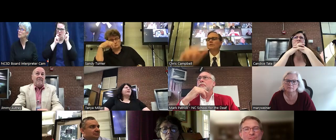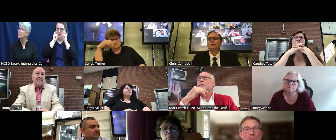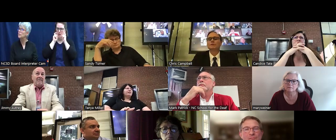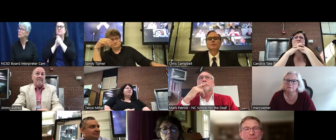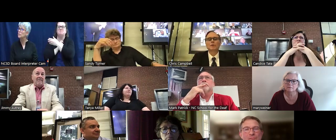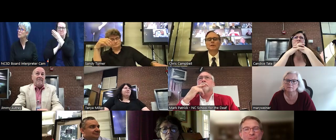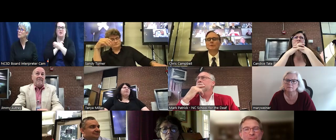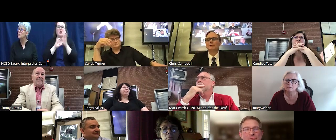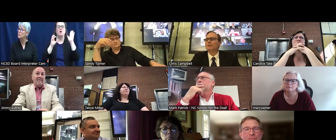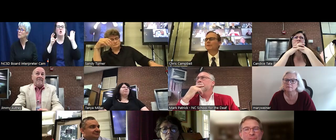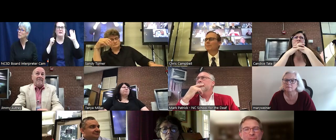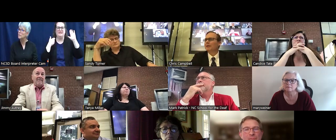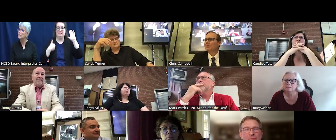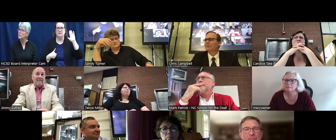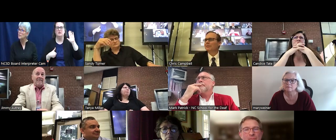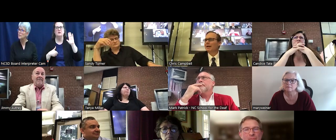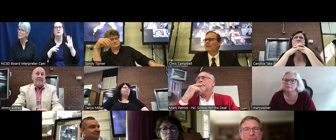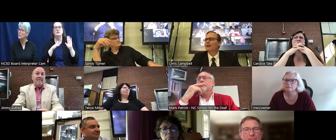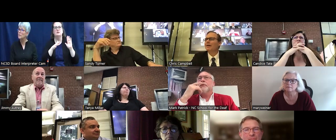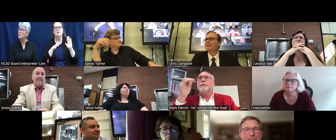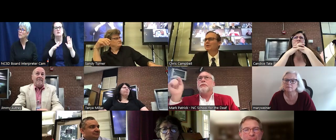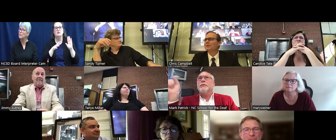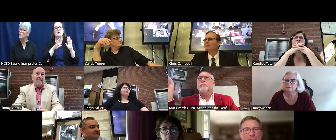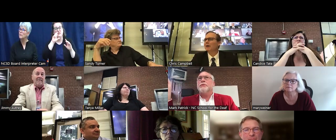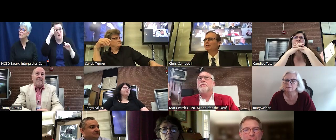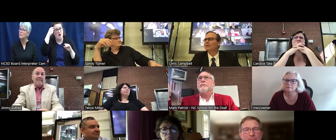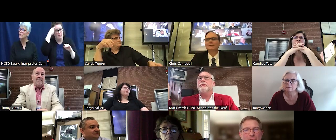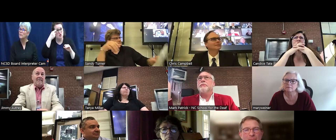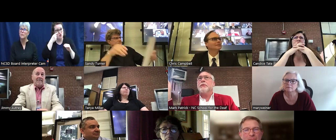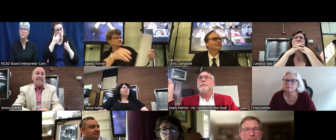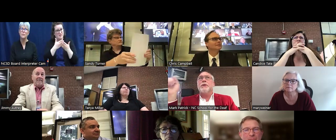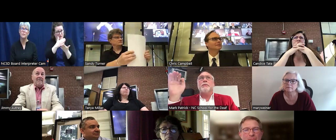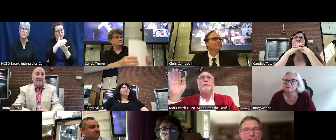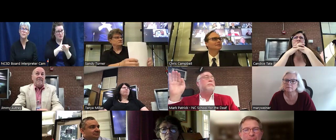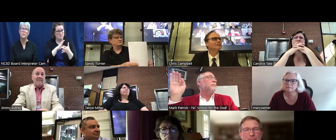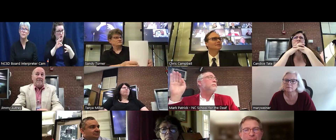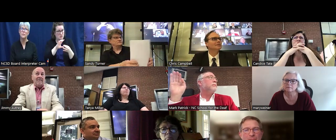This is Chris, was there some mention of that in the governor's budget?